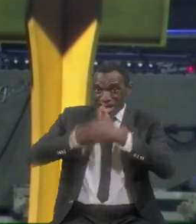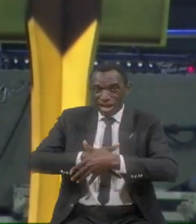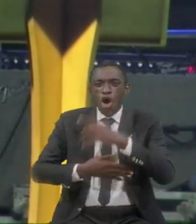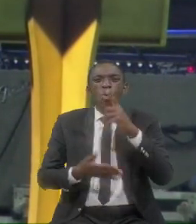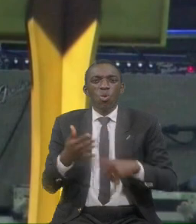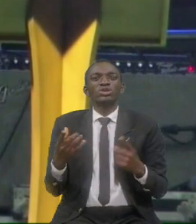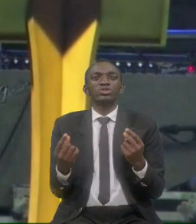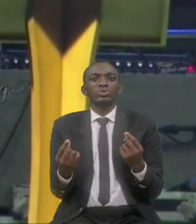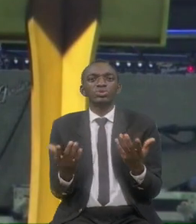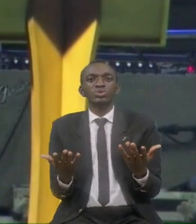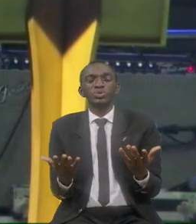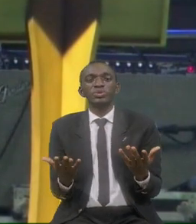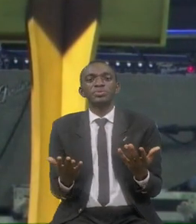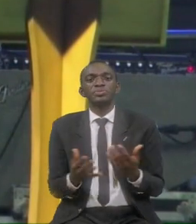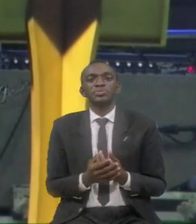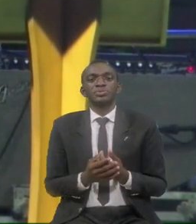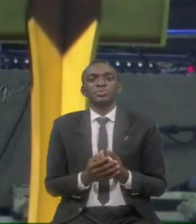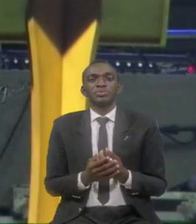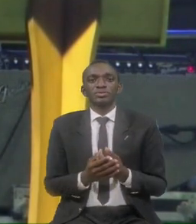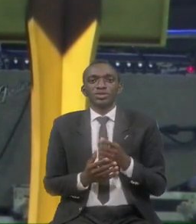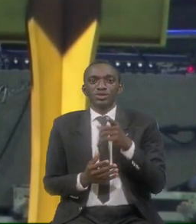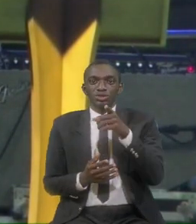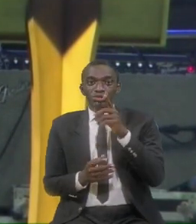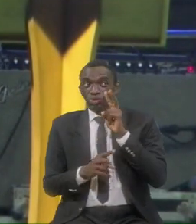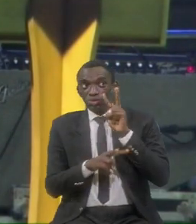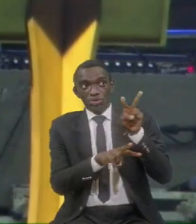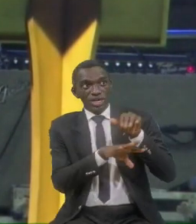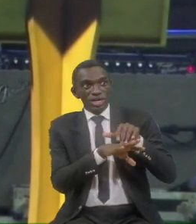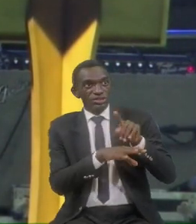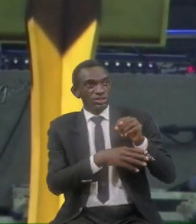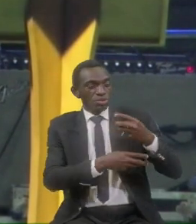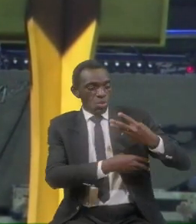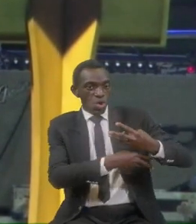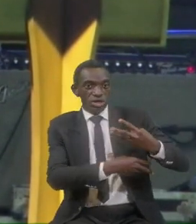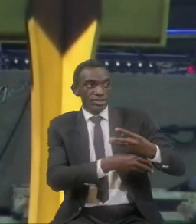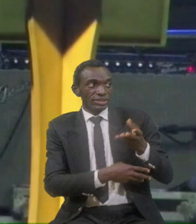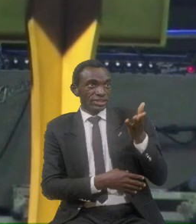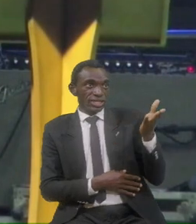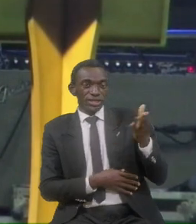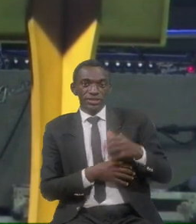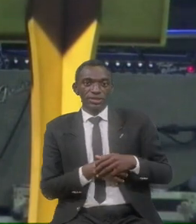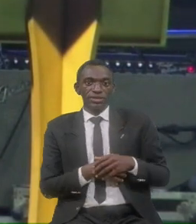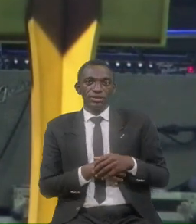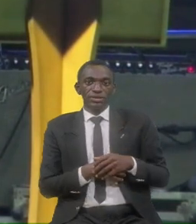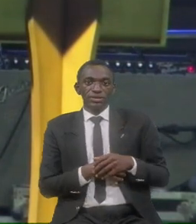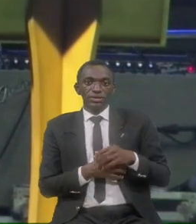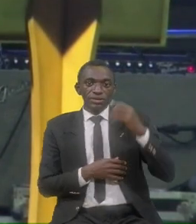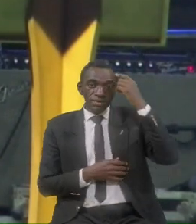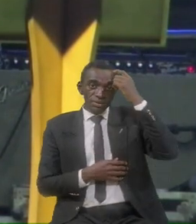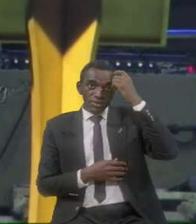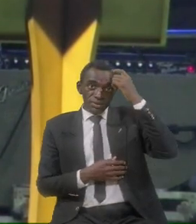Look at that wall on your side there. There's a switch there.